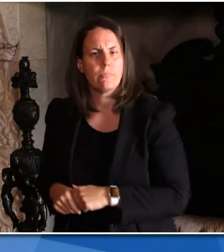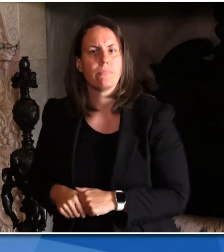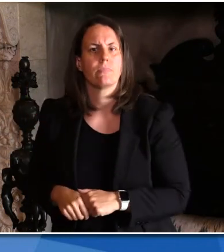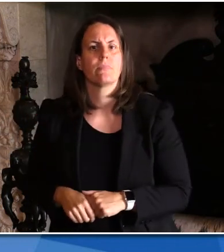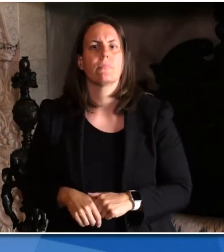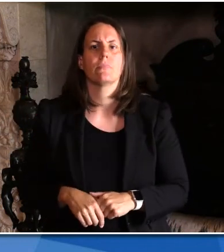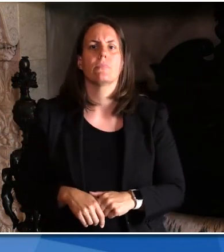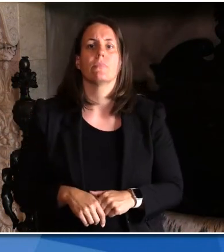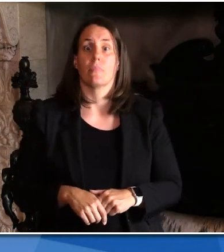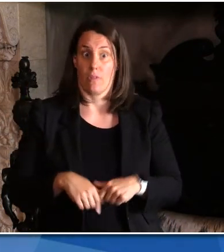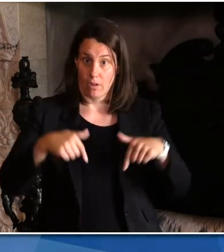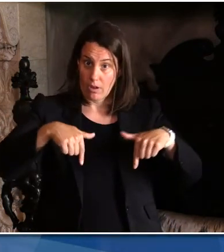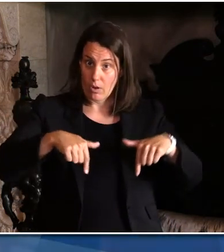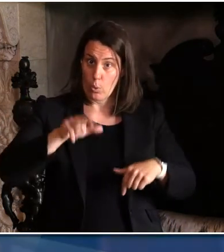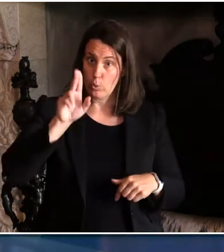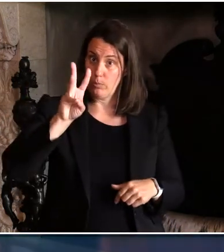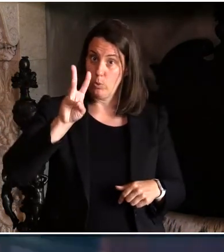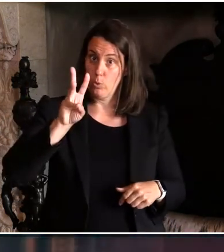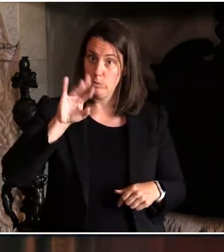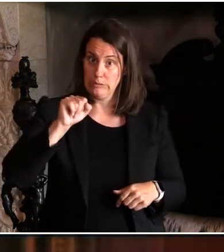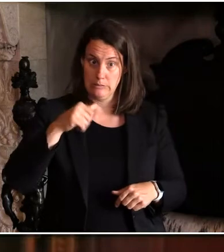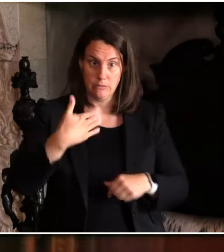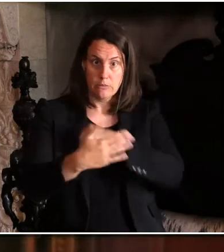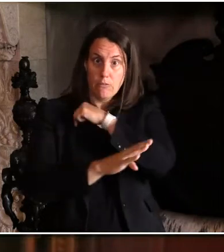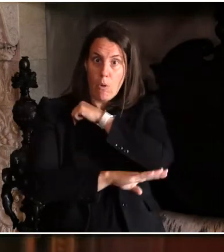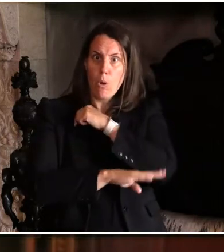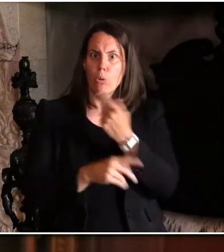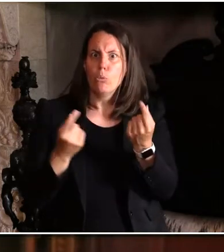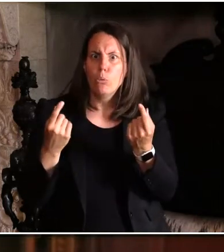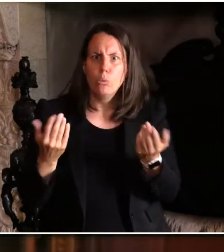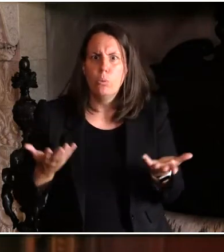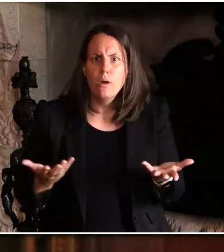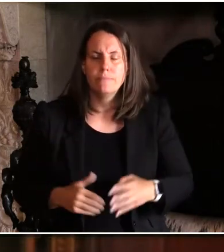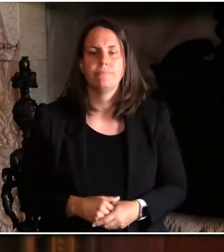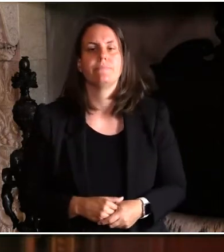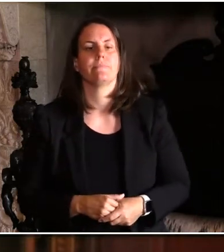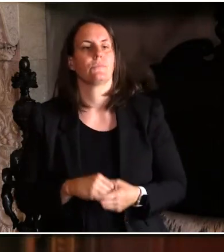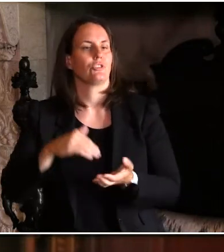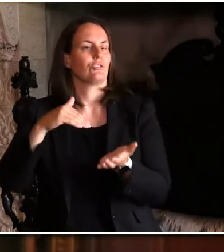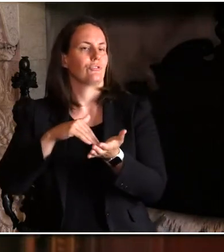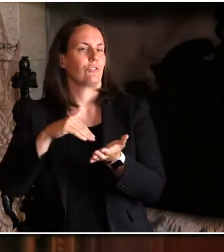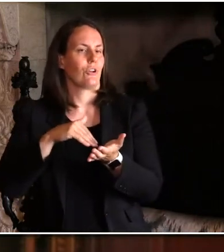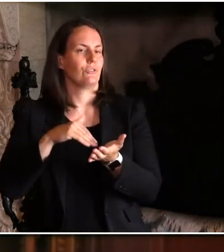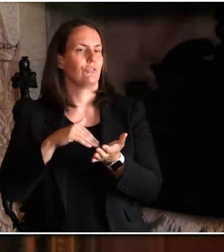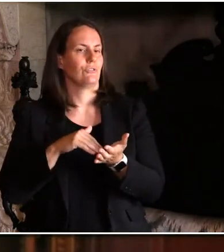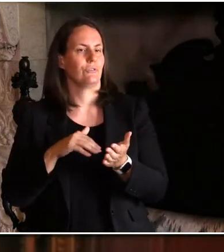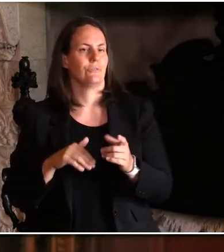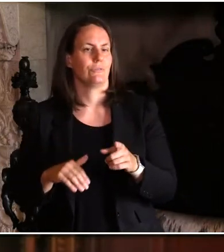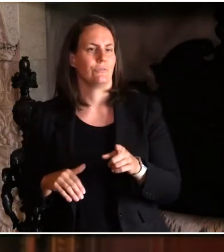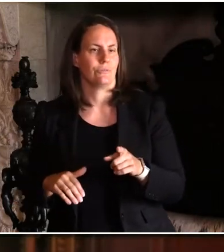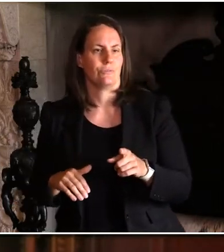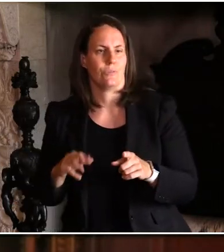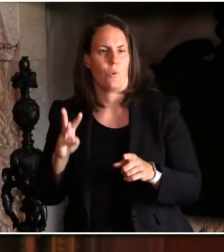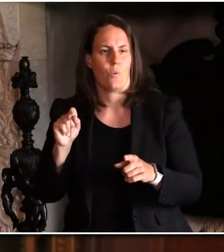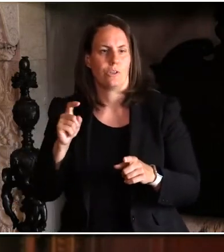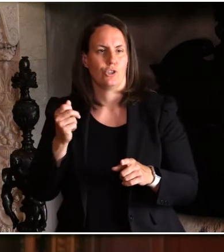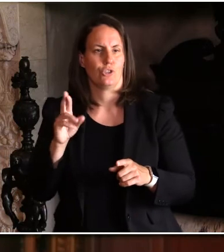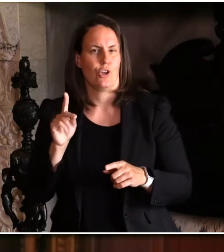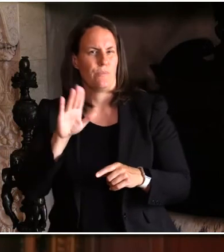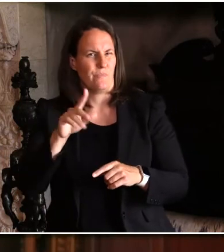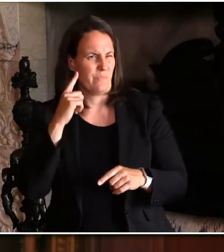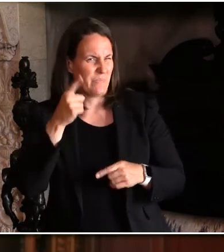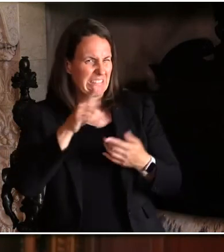Dr. Westergaard's been digging into this, so I'll... Sure. Yes, we've been. Your audio was poor at the beginning. I don't know if you said La